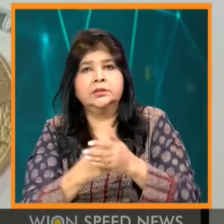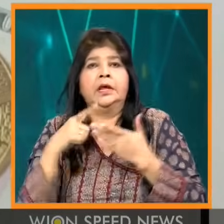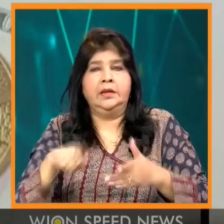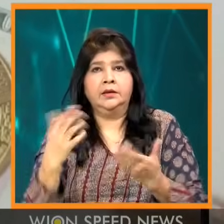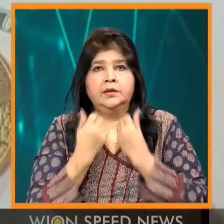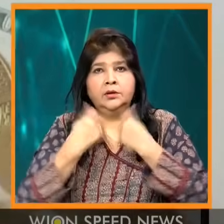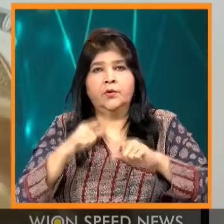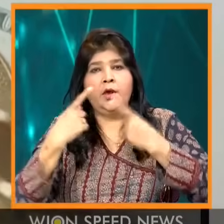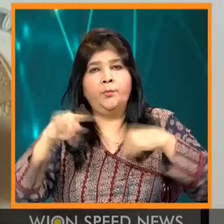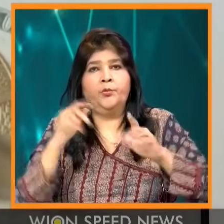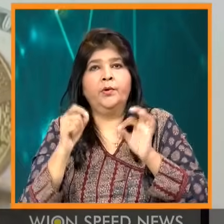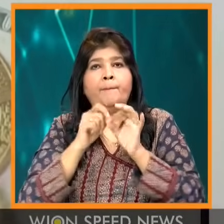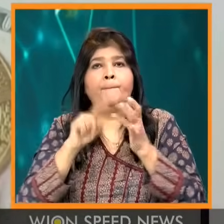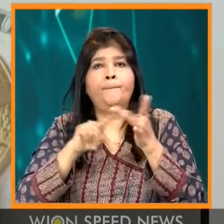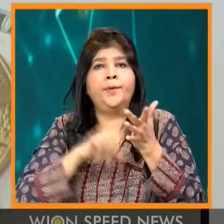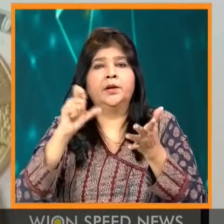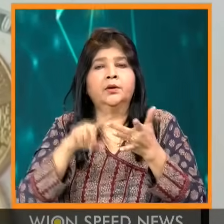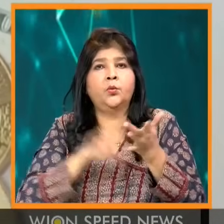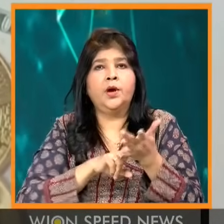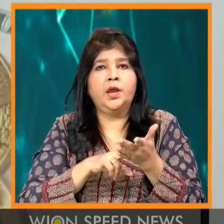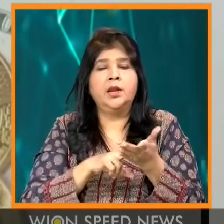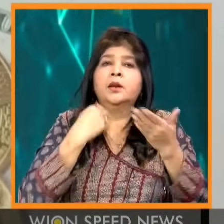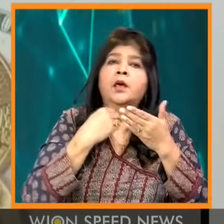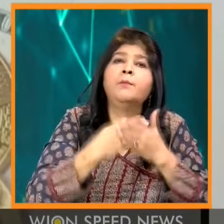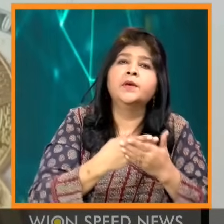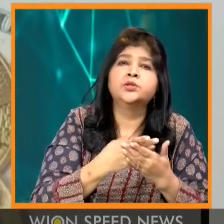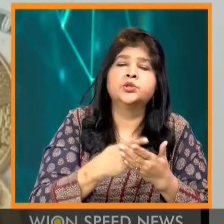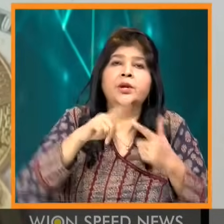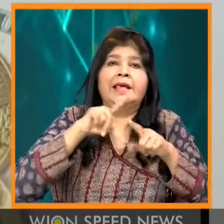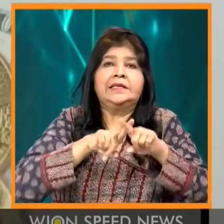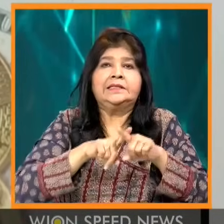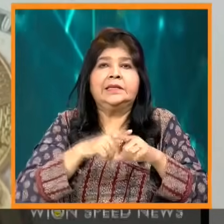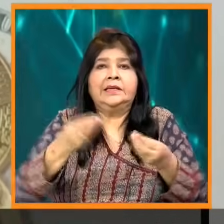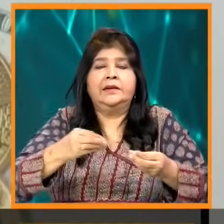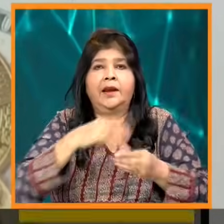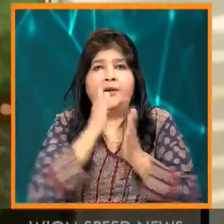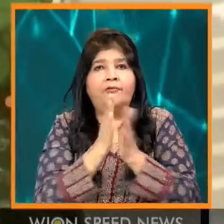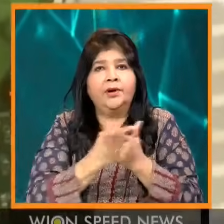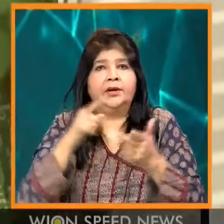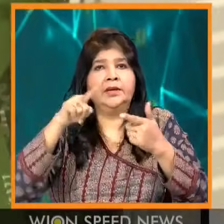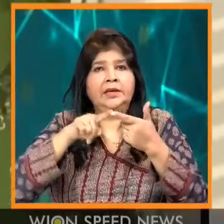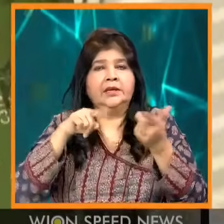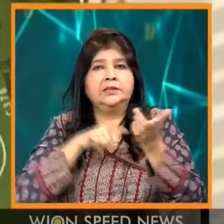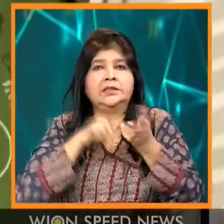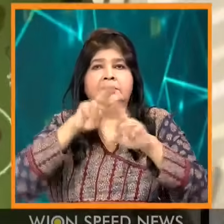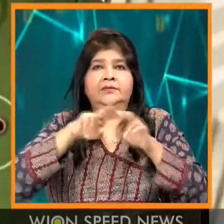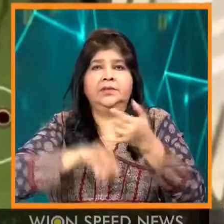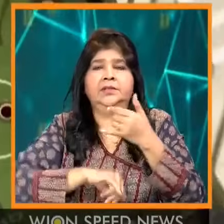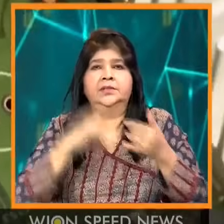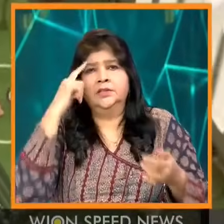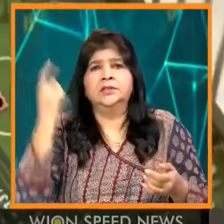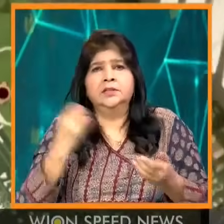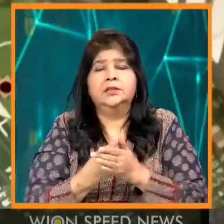for the approval of Bitcoin based on exchange-traded funds, ETFs. Now, the SEC is expected to make